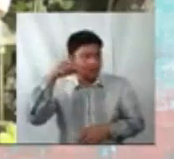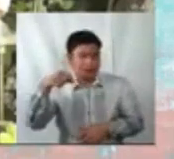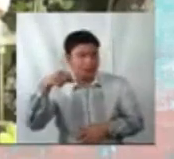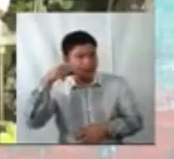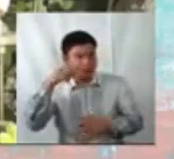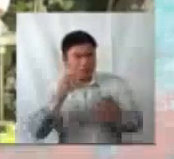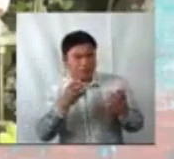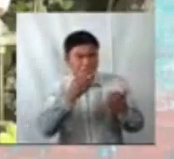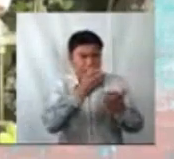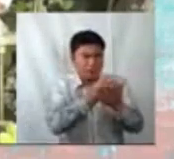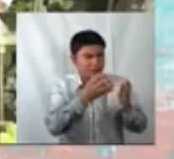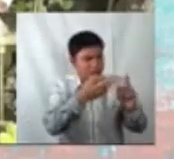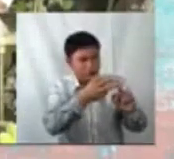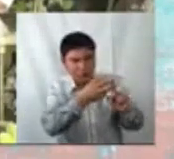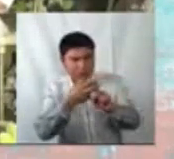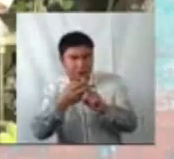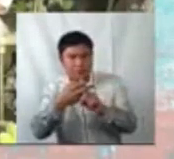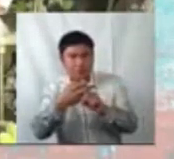agaw